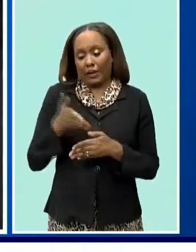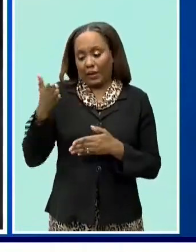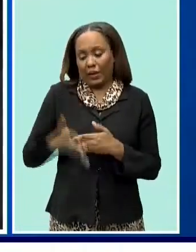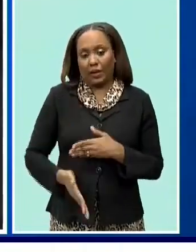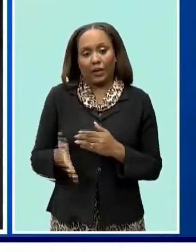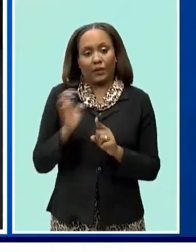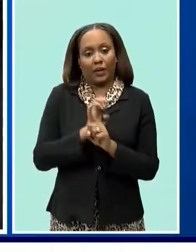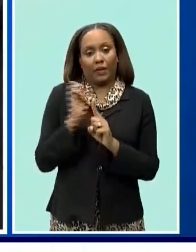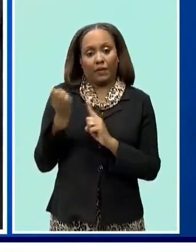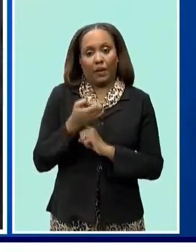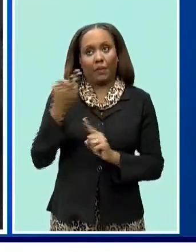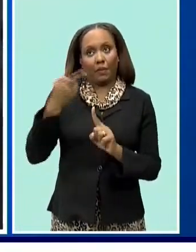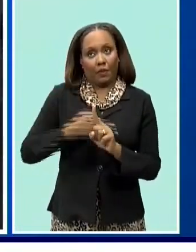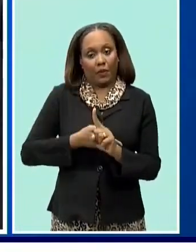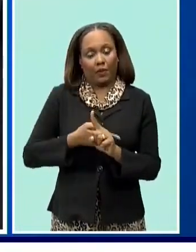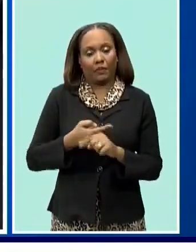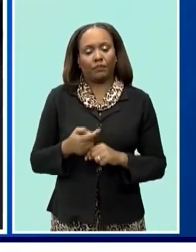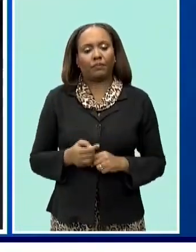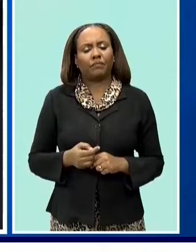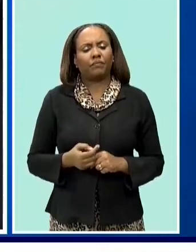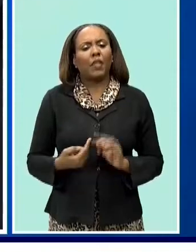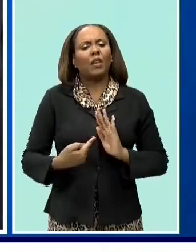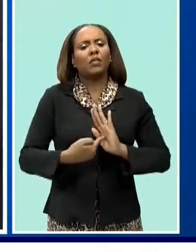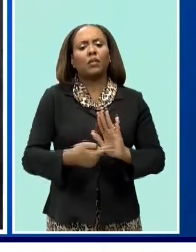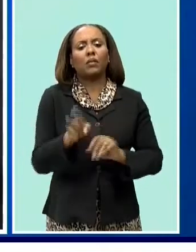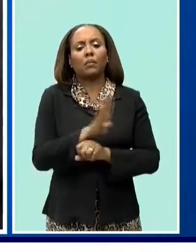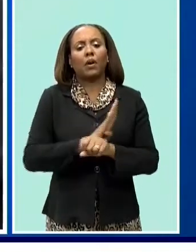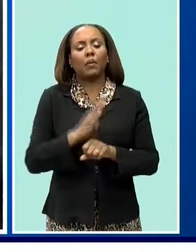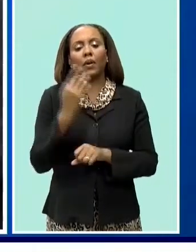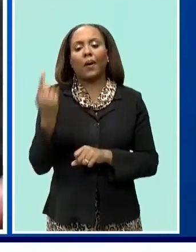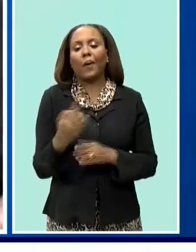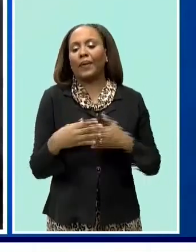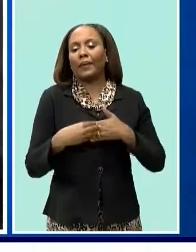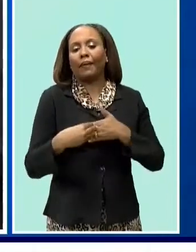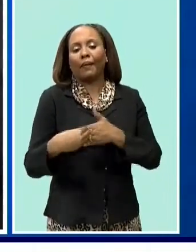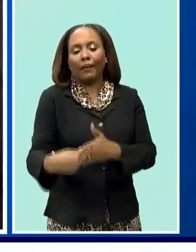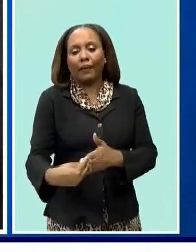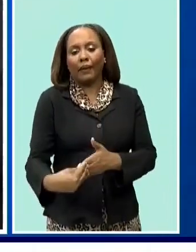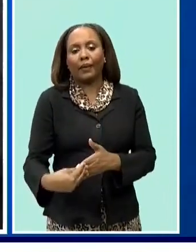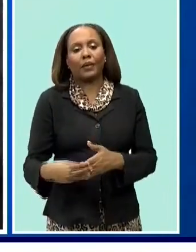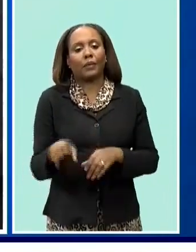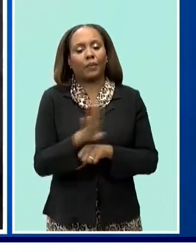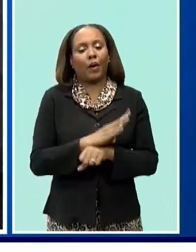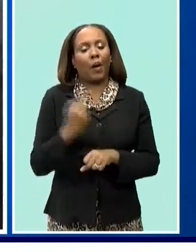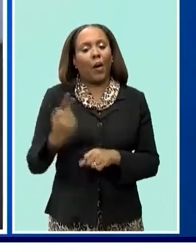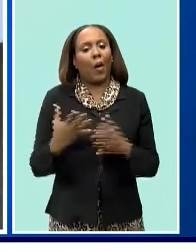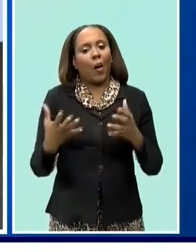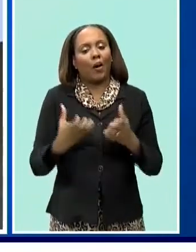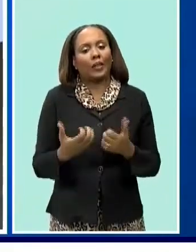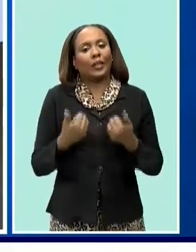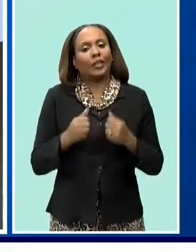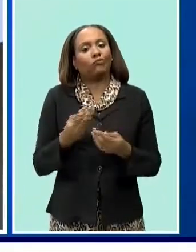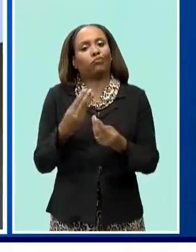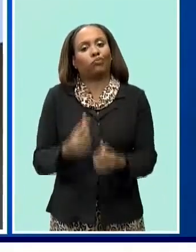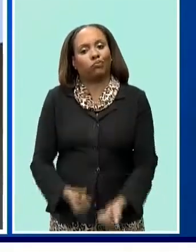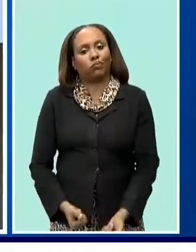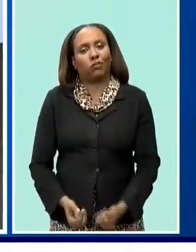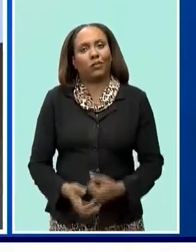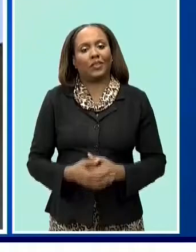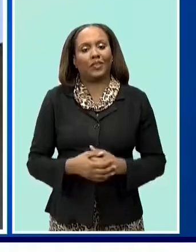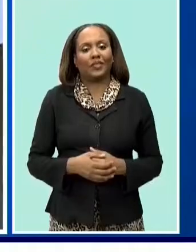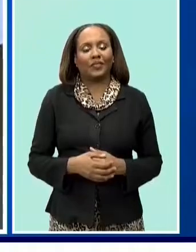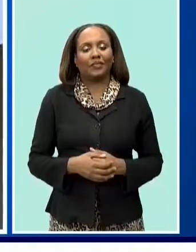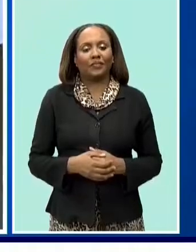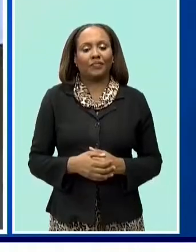demonstrates Barbados's continued leadership in addressing issues facing small island developing states. In